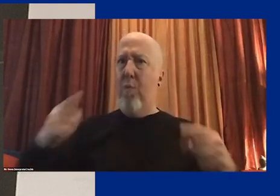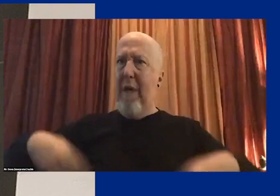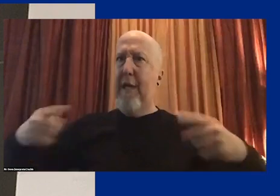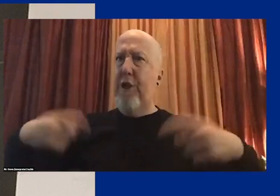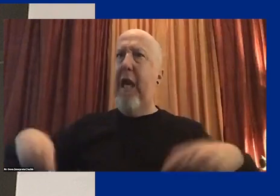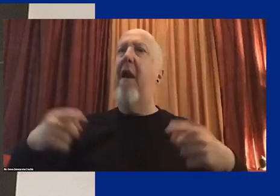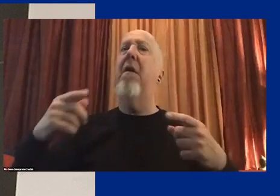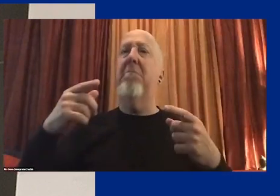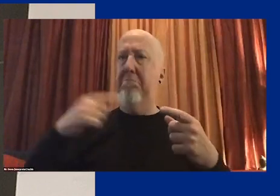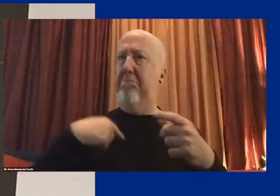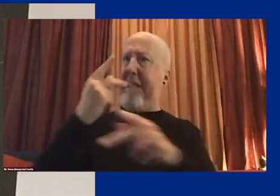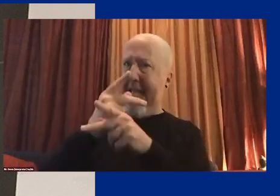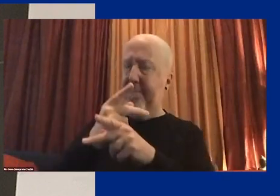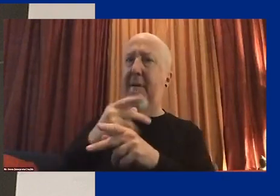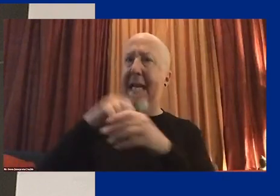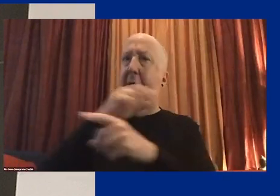iPad?